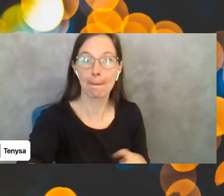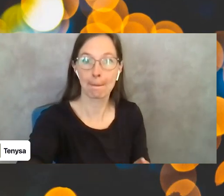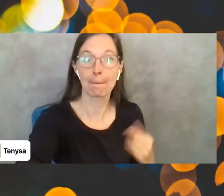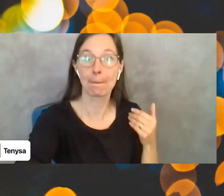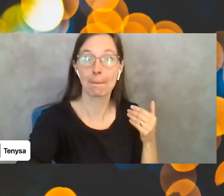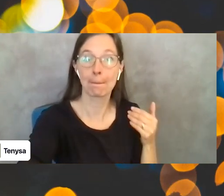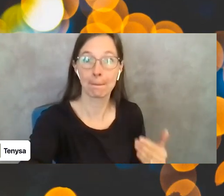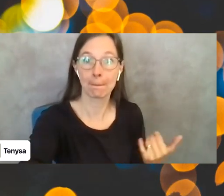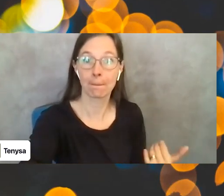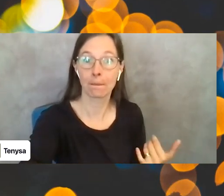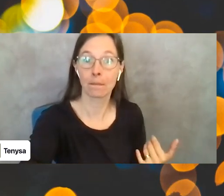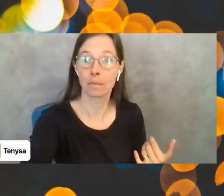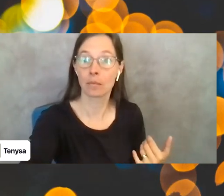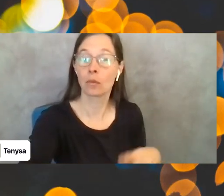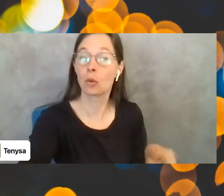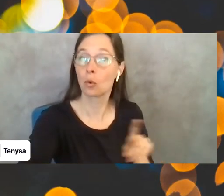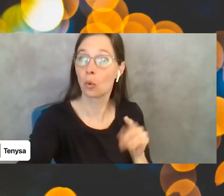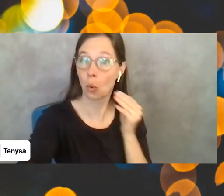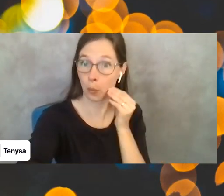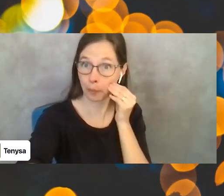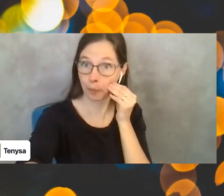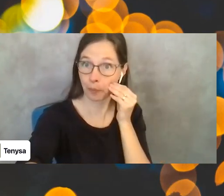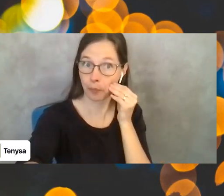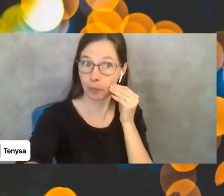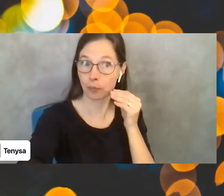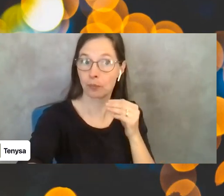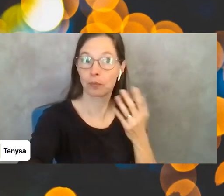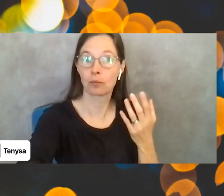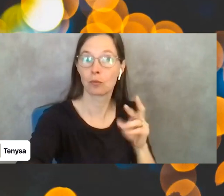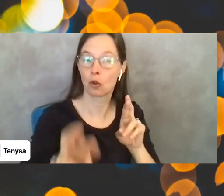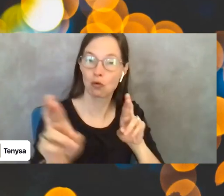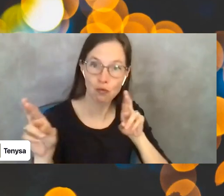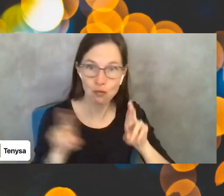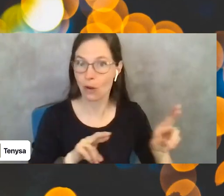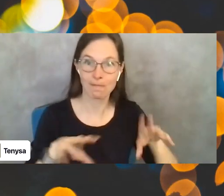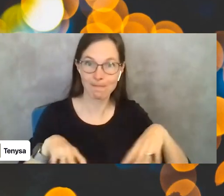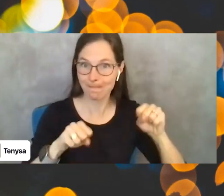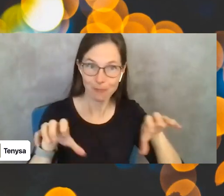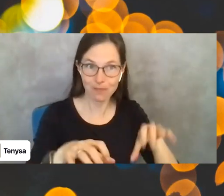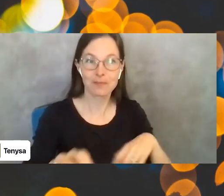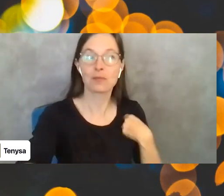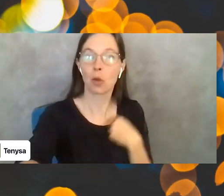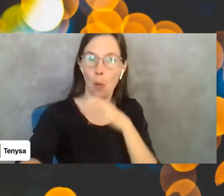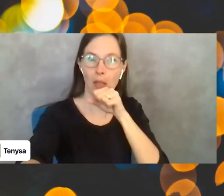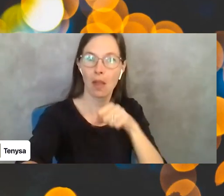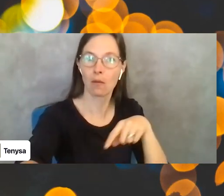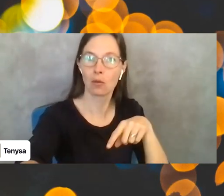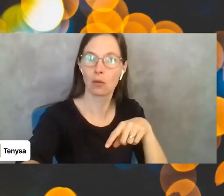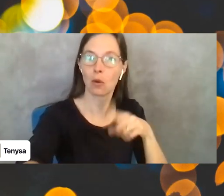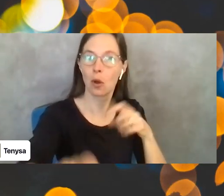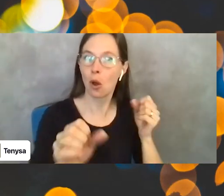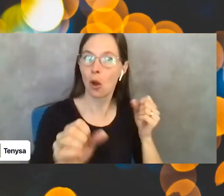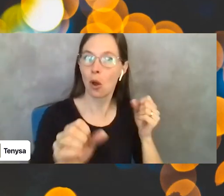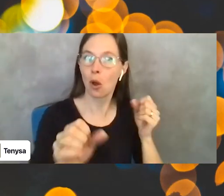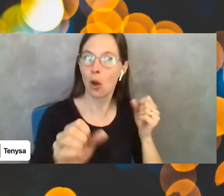here. If you are at home, ready to do this thing, we'd love if you'd post a photo on social